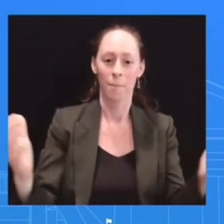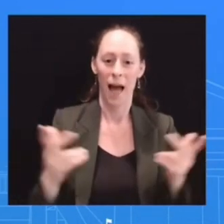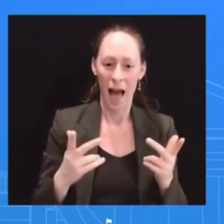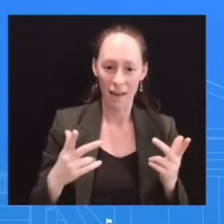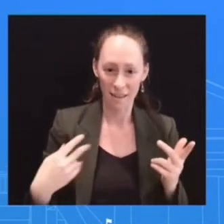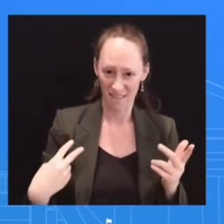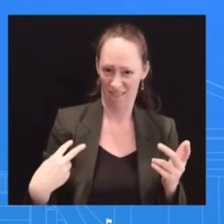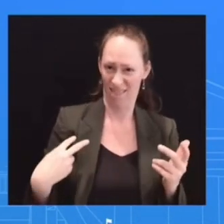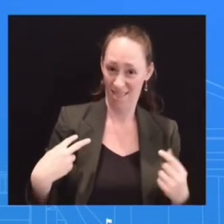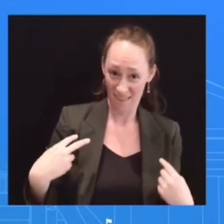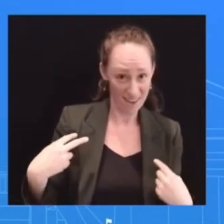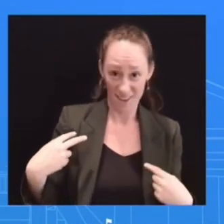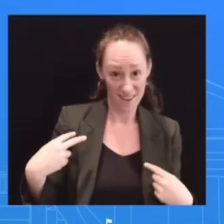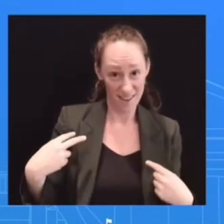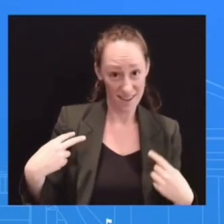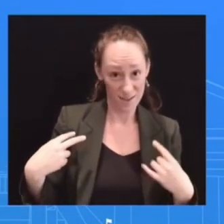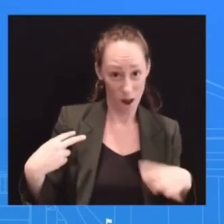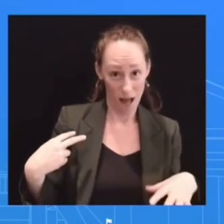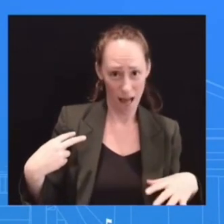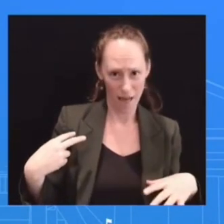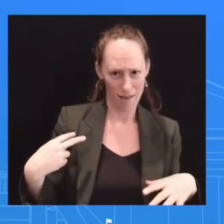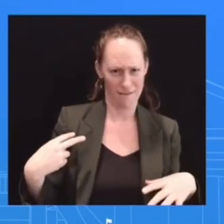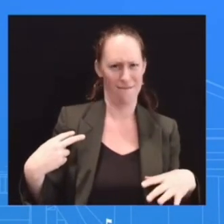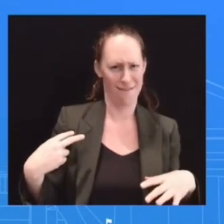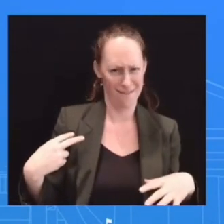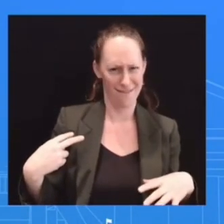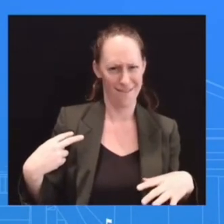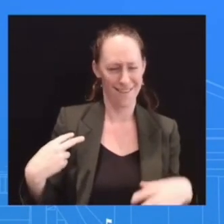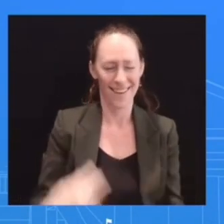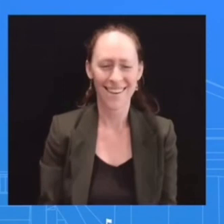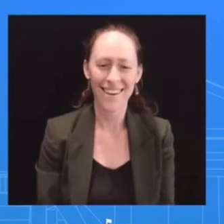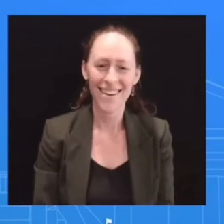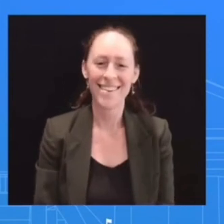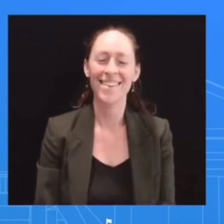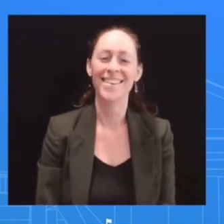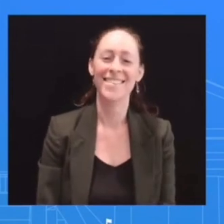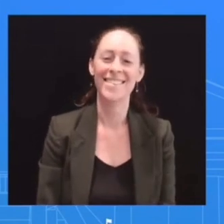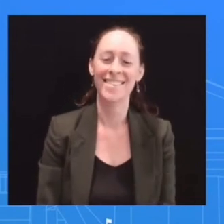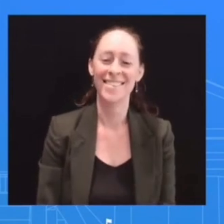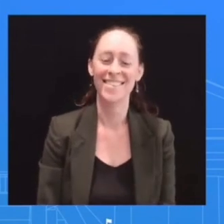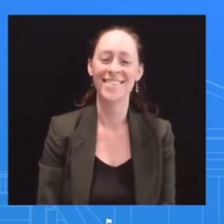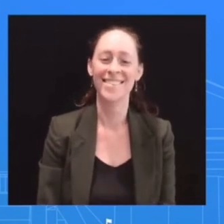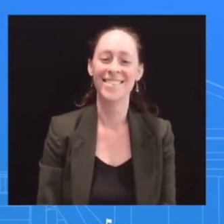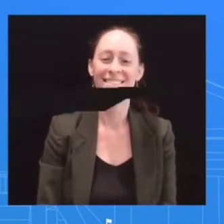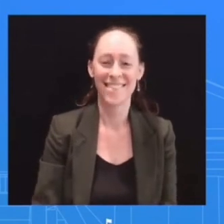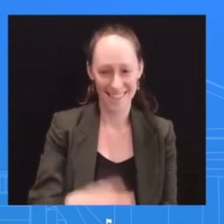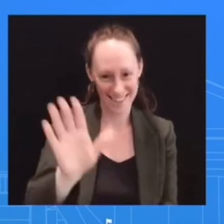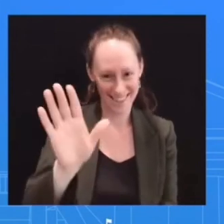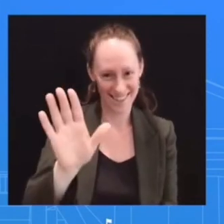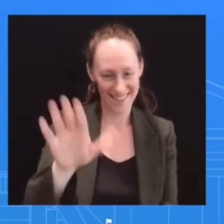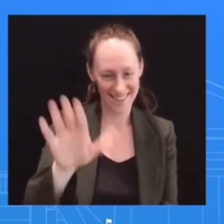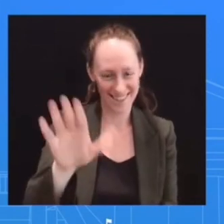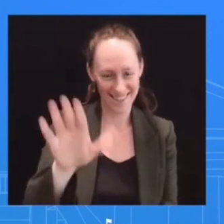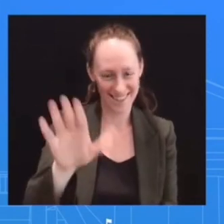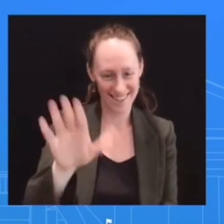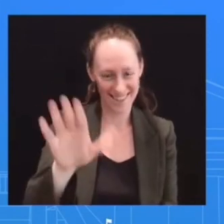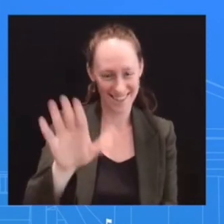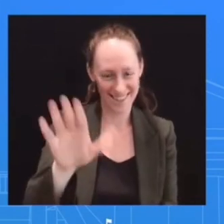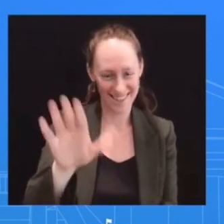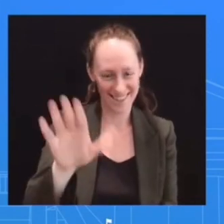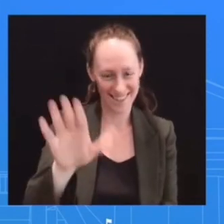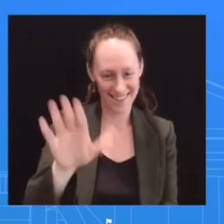not quite understanding this. It's okay. There might be issues if people start commenting on my outfit. Okay, so first I want to